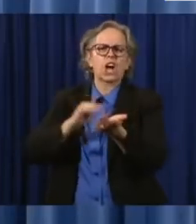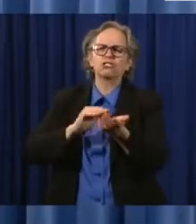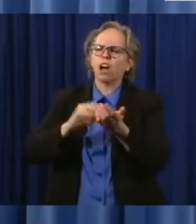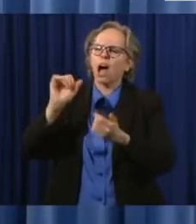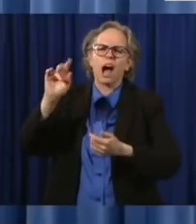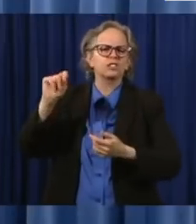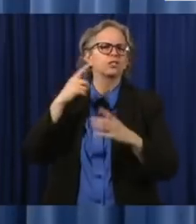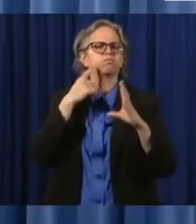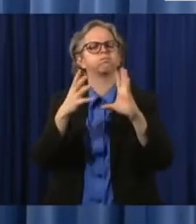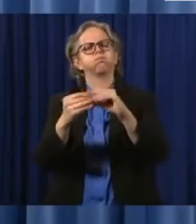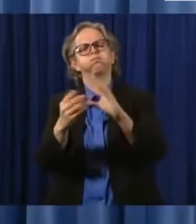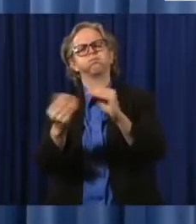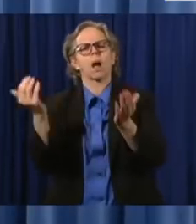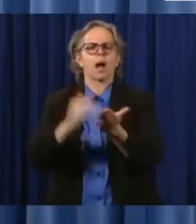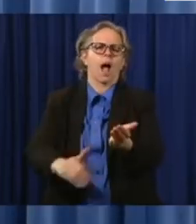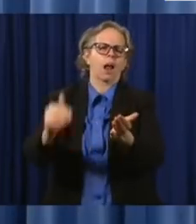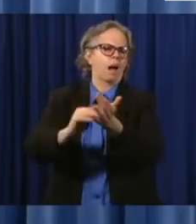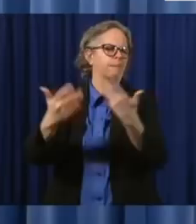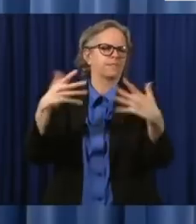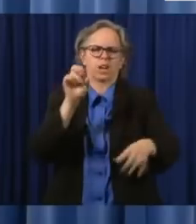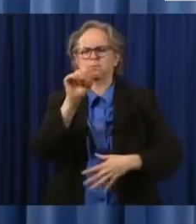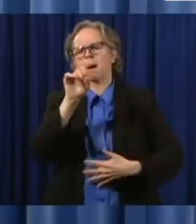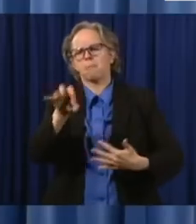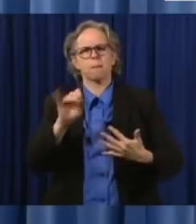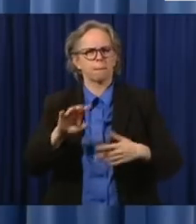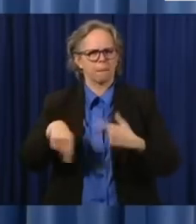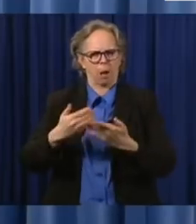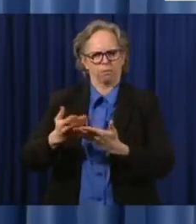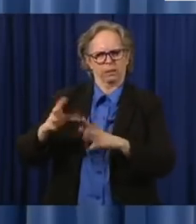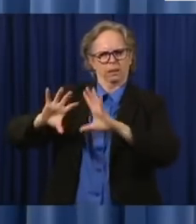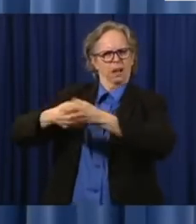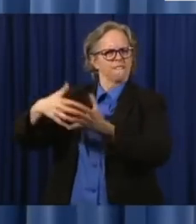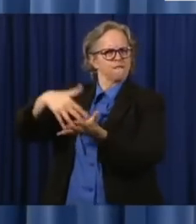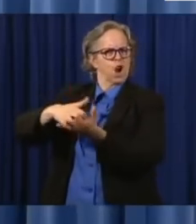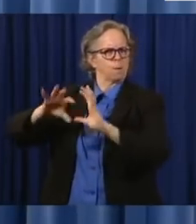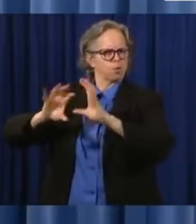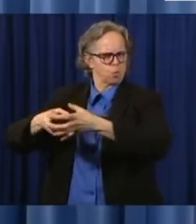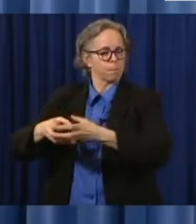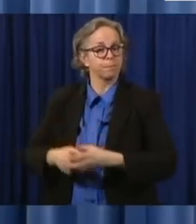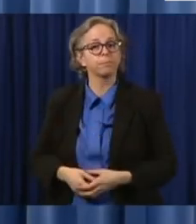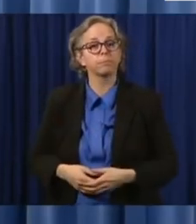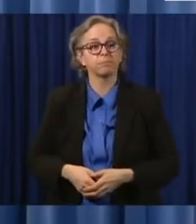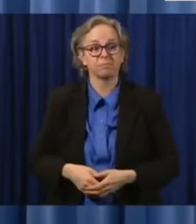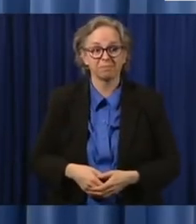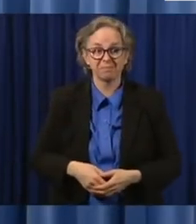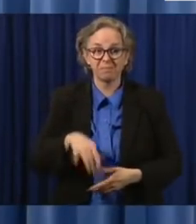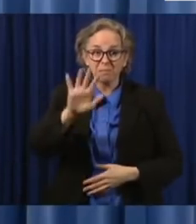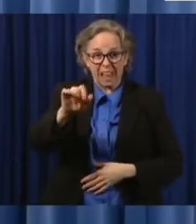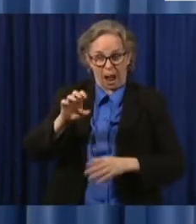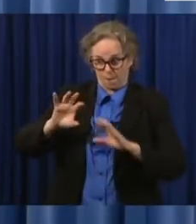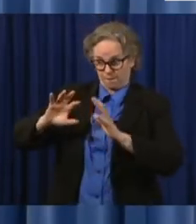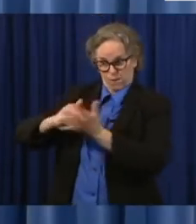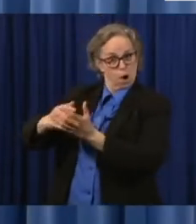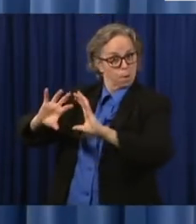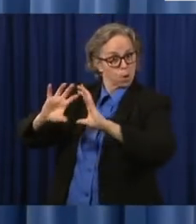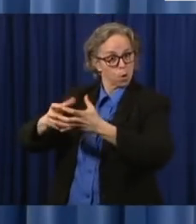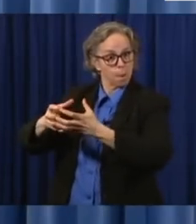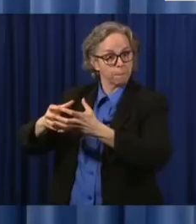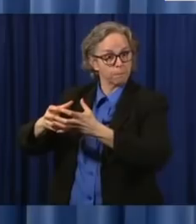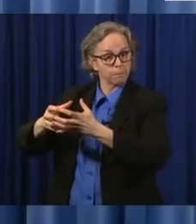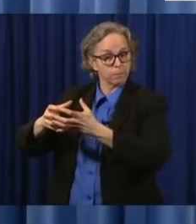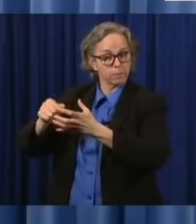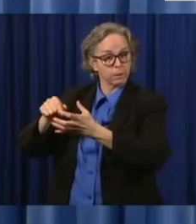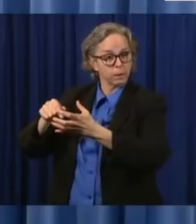many times. Let me talk about the rest of Ohioans. For everyone else living